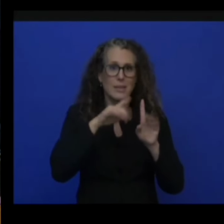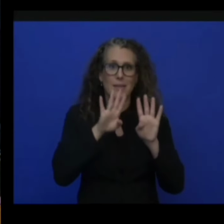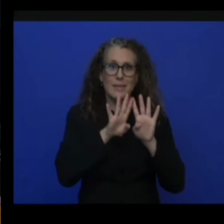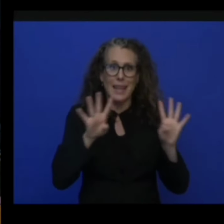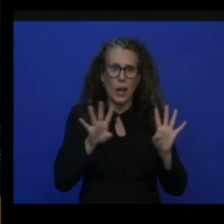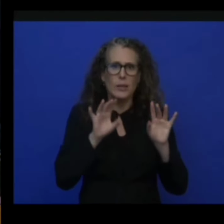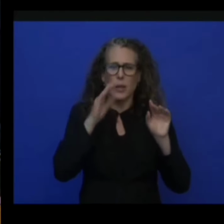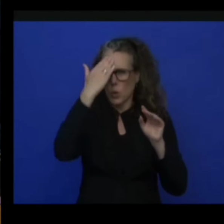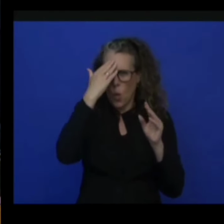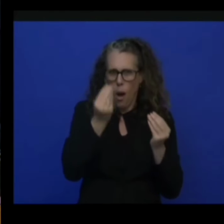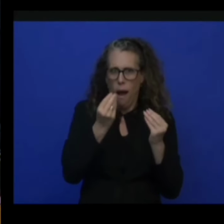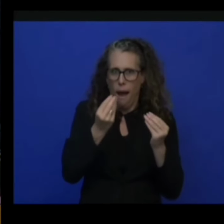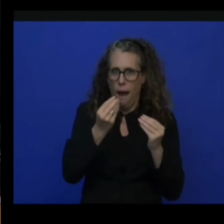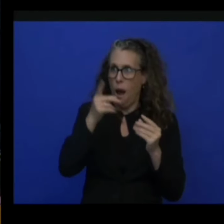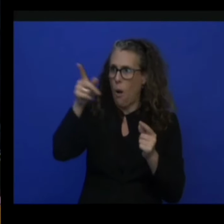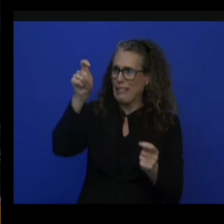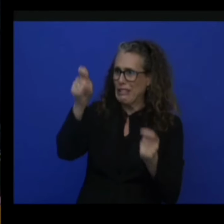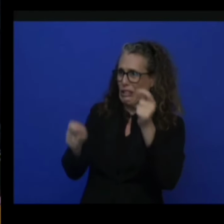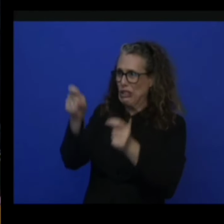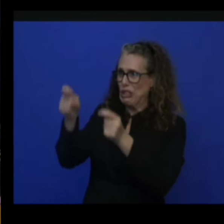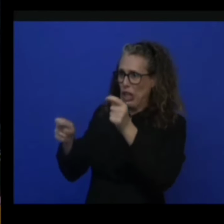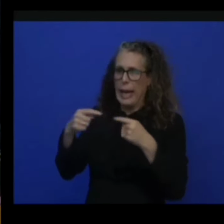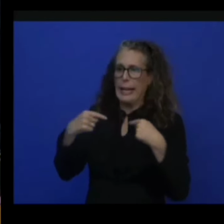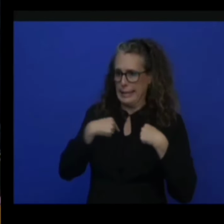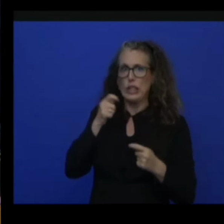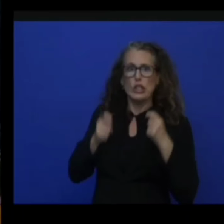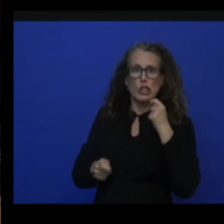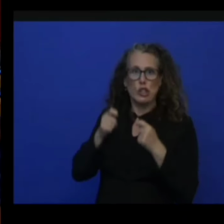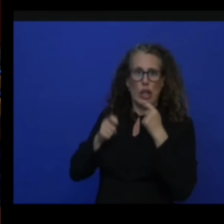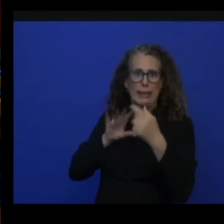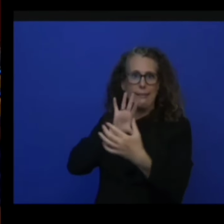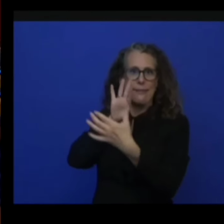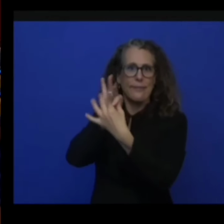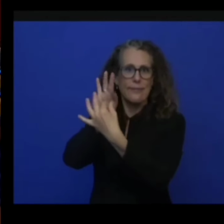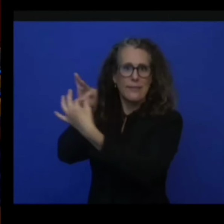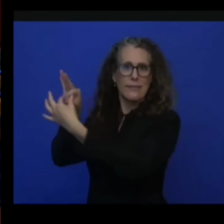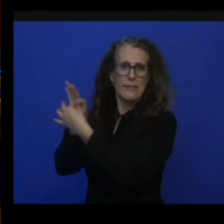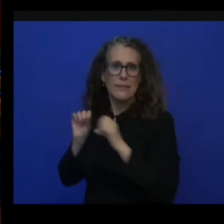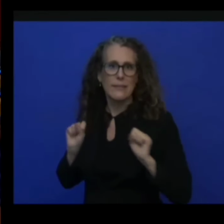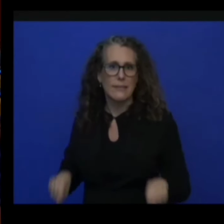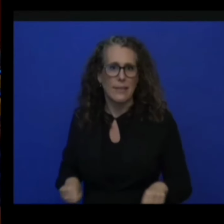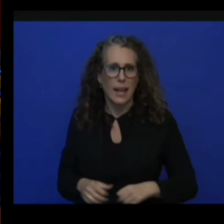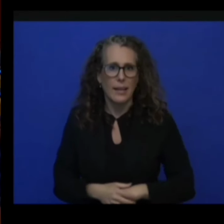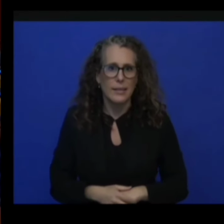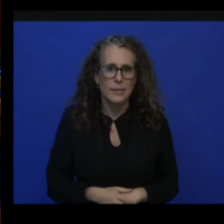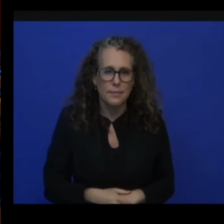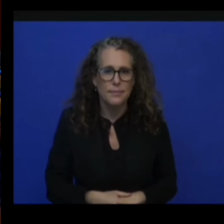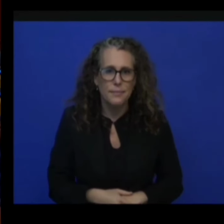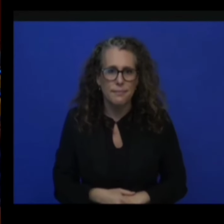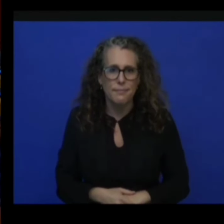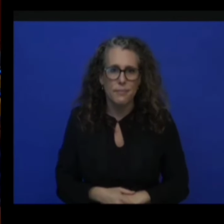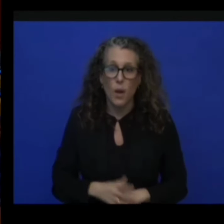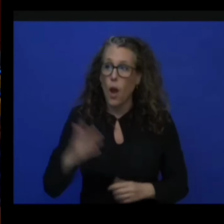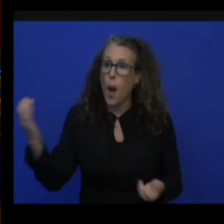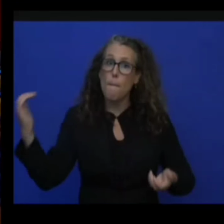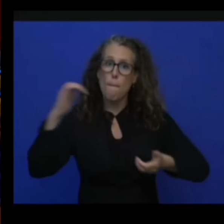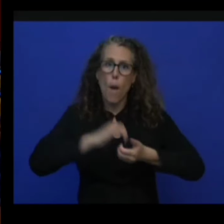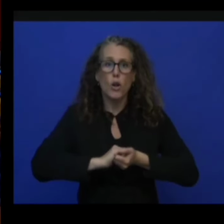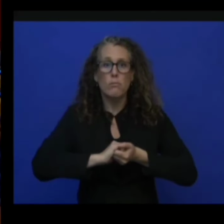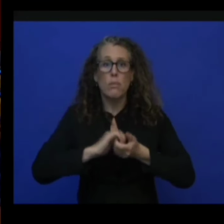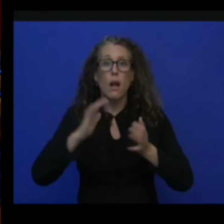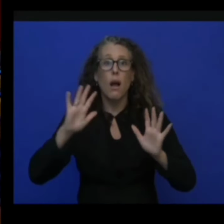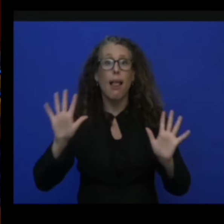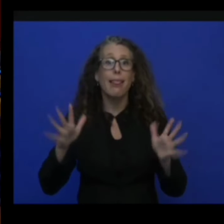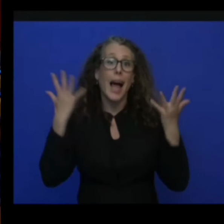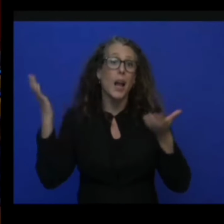challenges to international peace and security. Strengthen partnerships. Global challenges